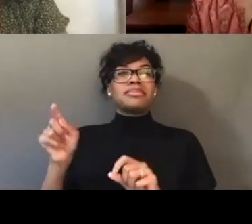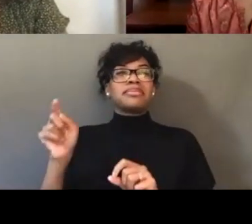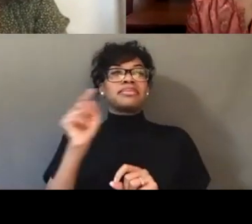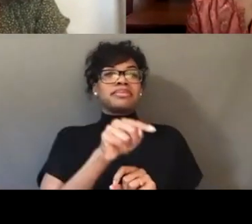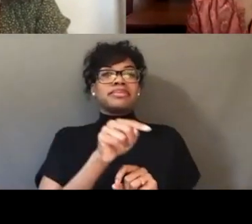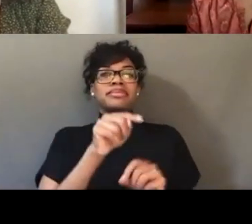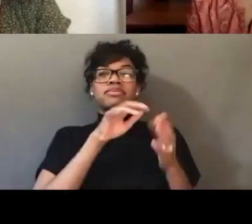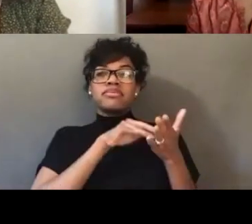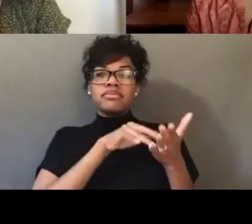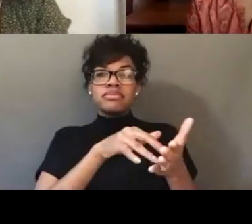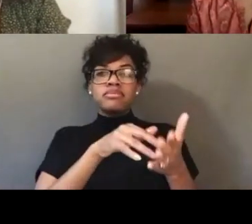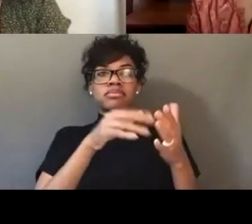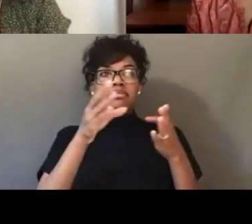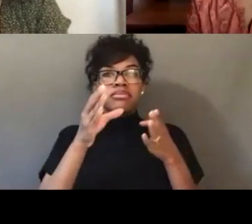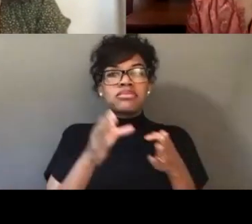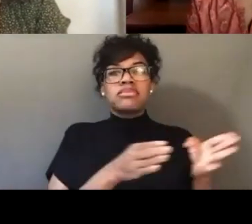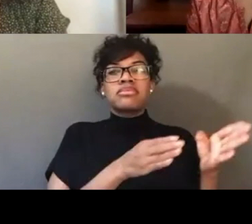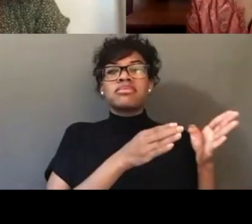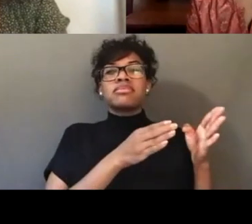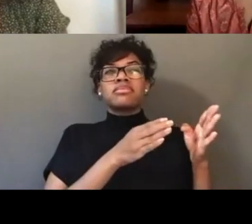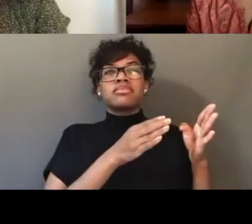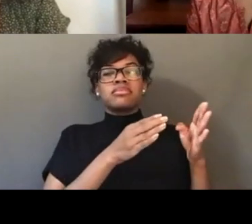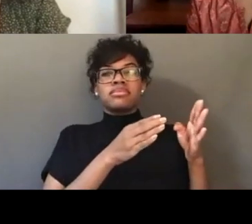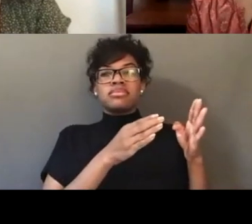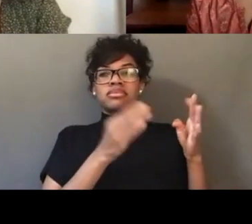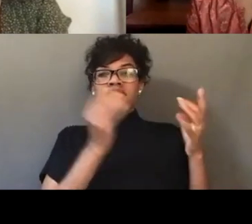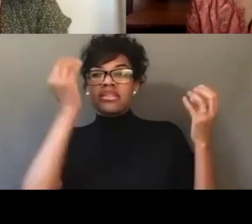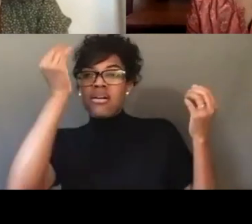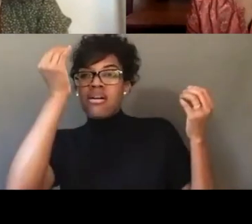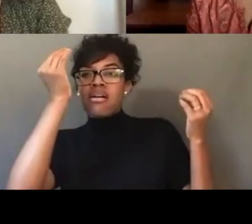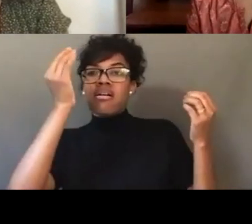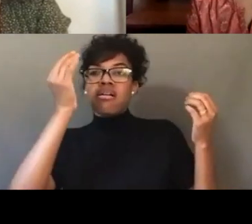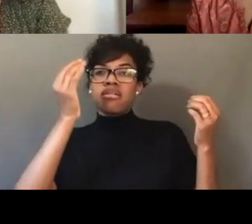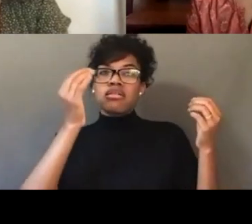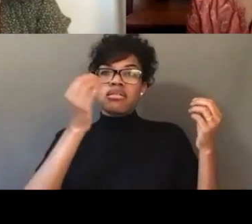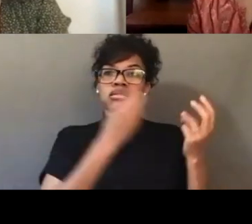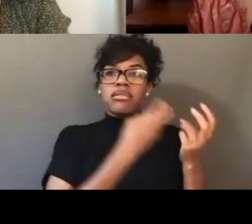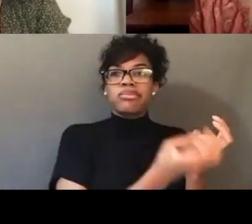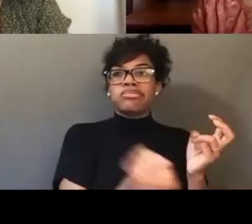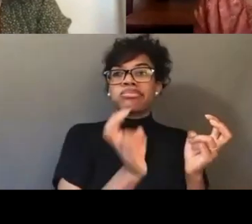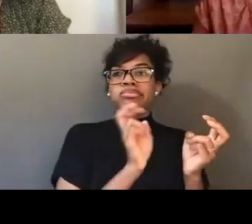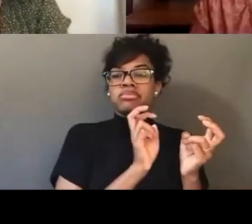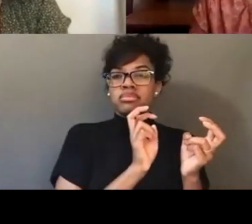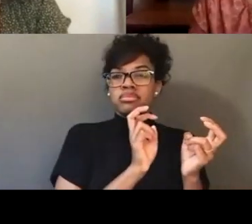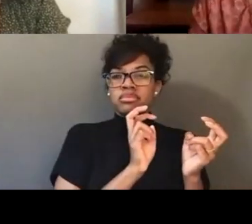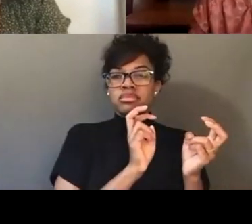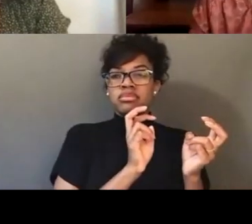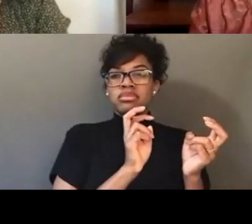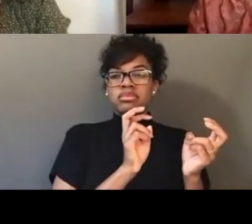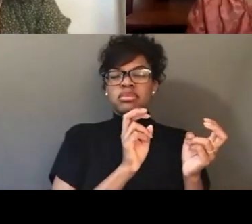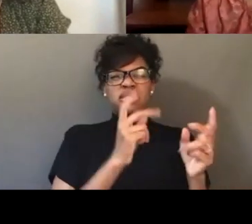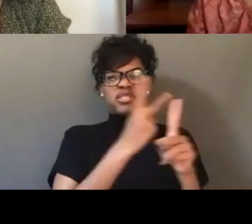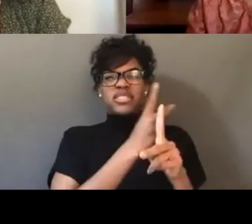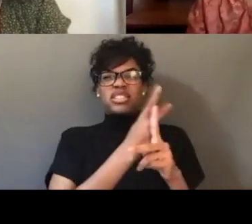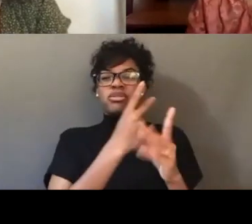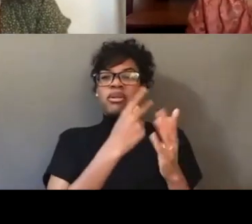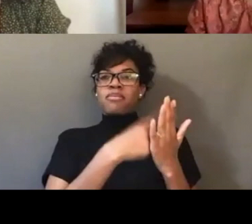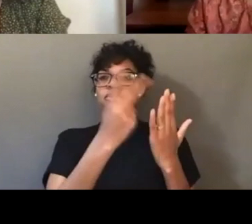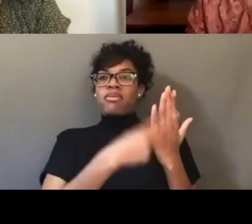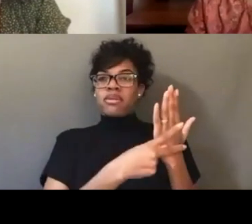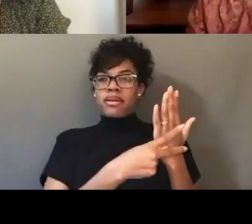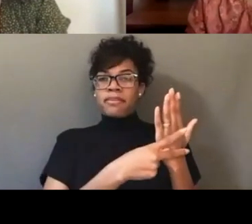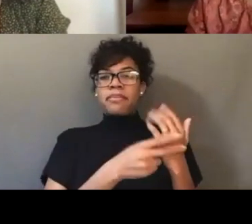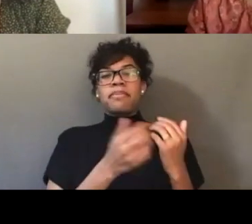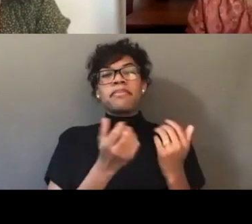different concept? She said, how many of us could sit down and work out a program with just a half a dozen